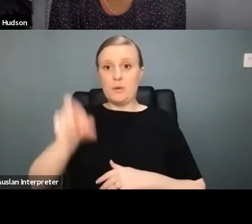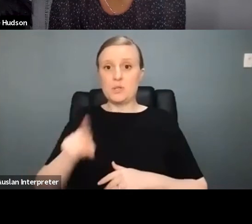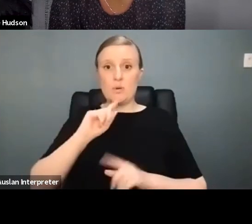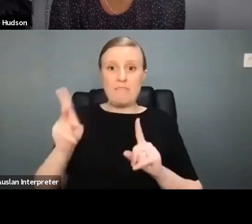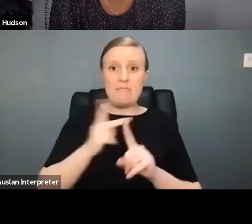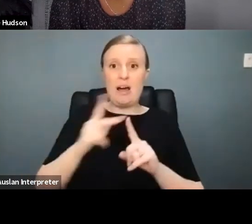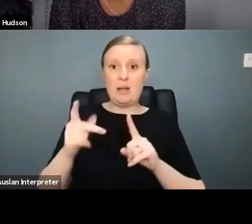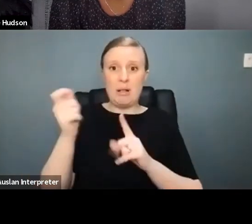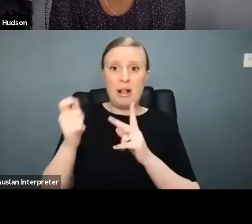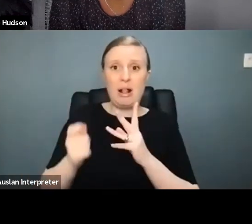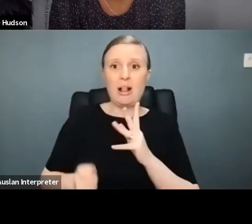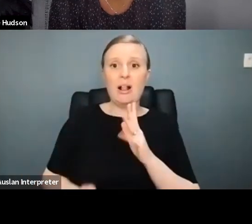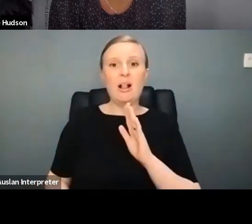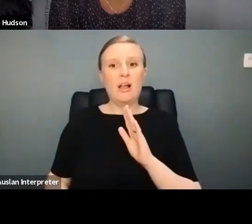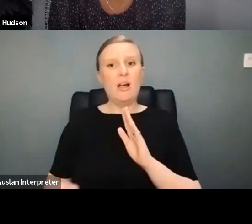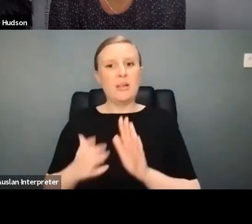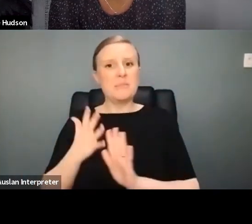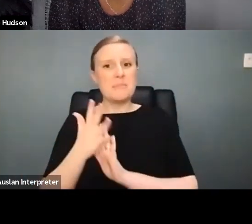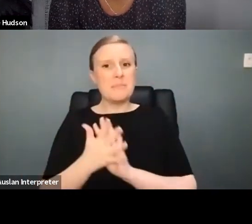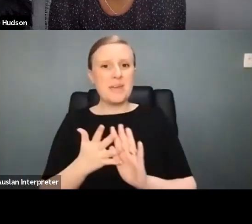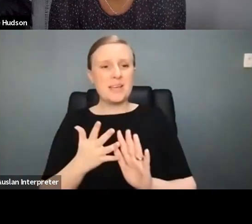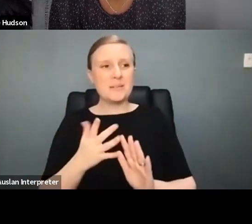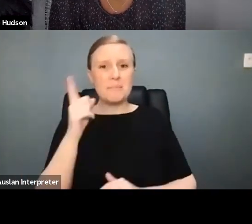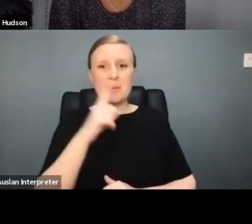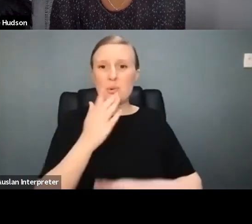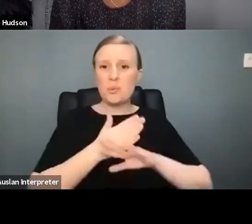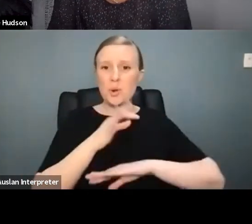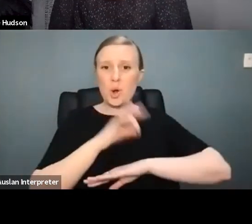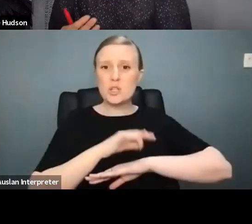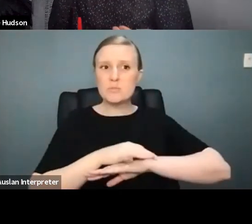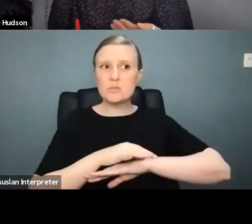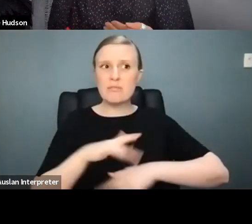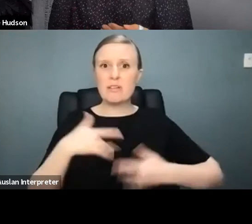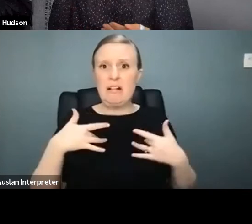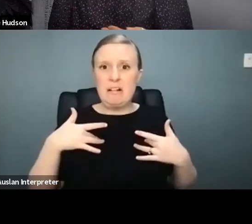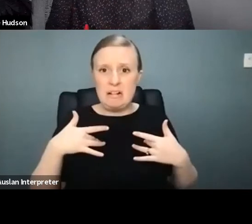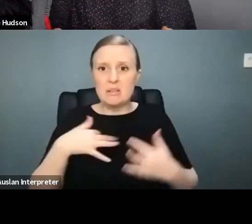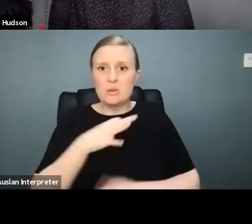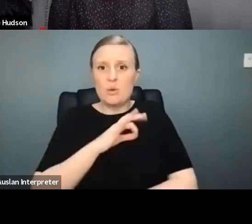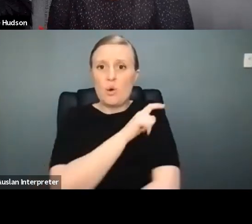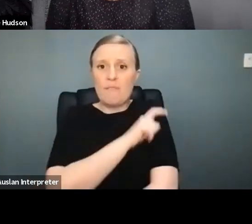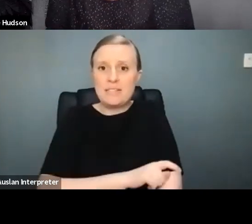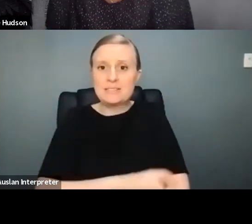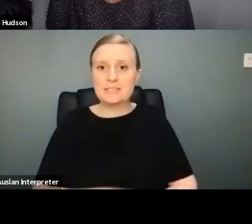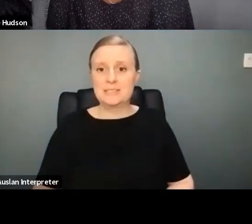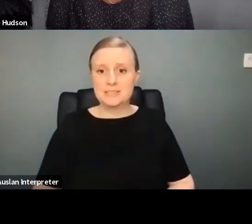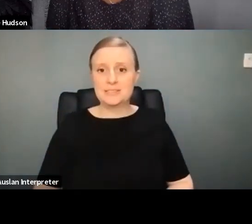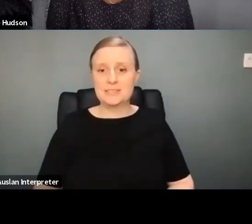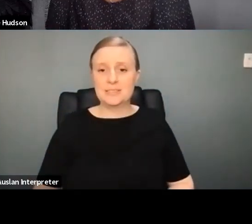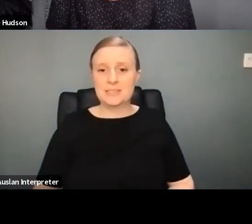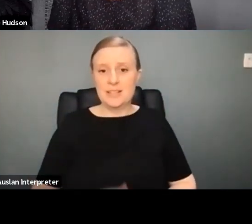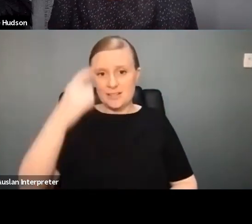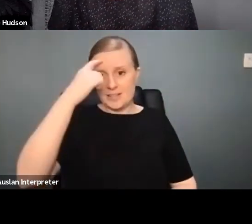who were very accomplished, you know, well-skilled clinicians, but suddenly felt like perhaps there was a whole new thing they needed to